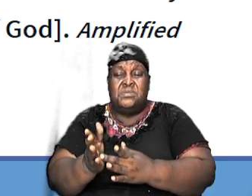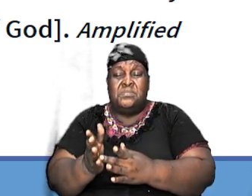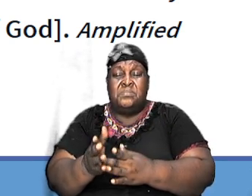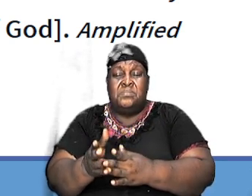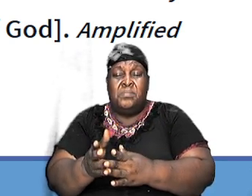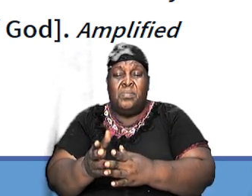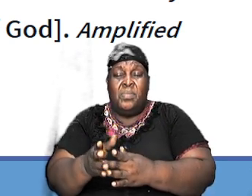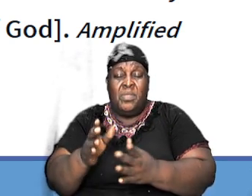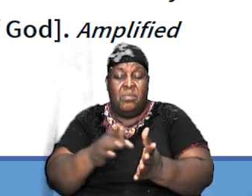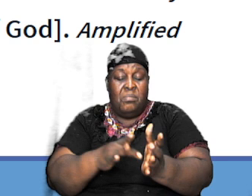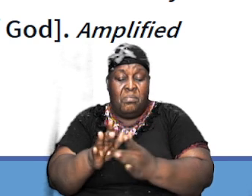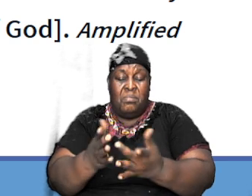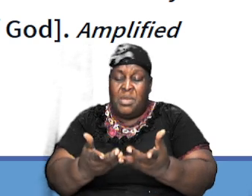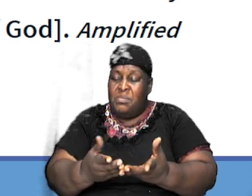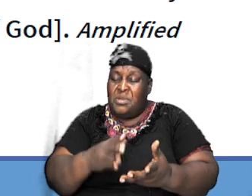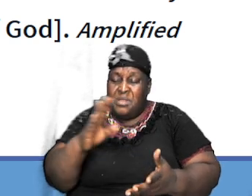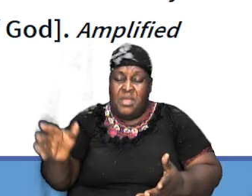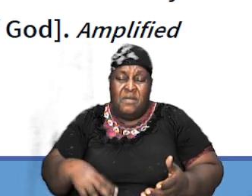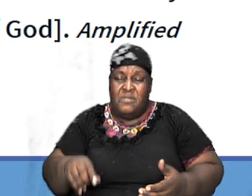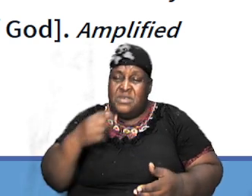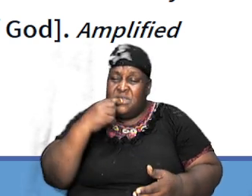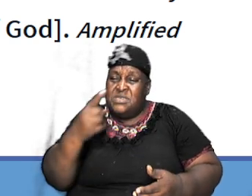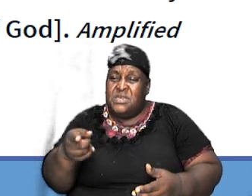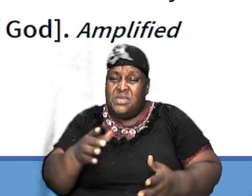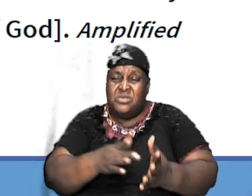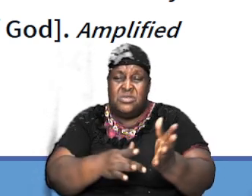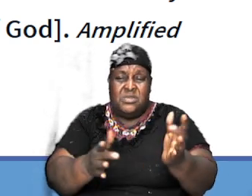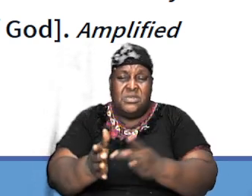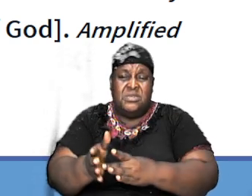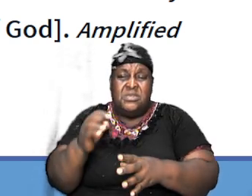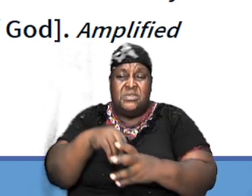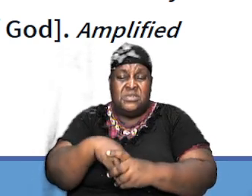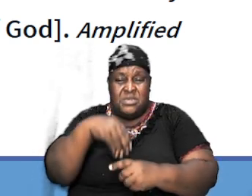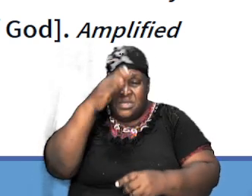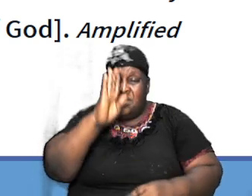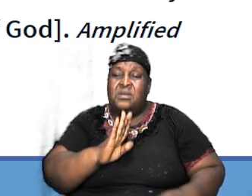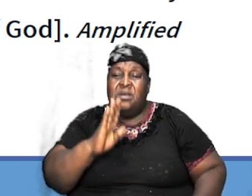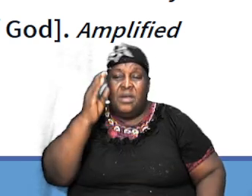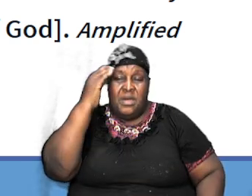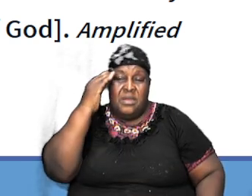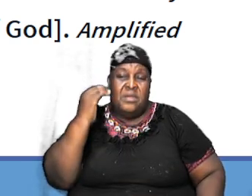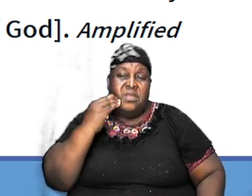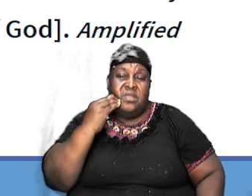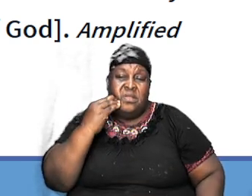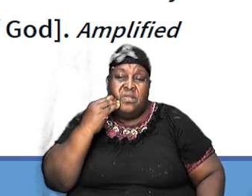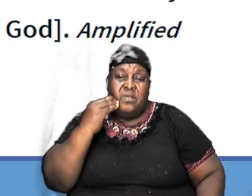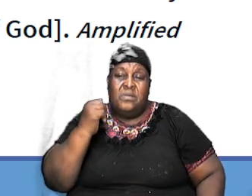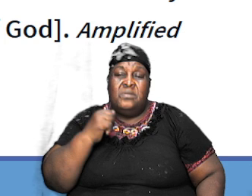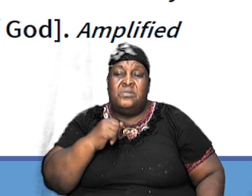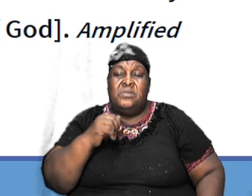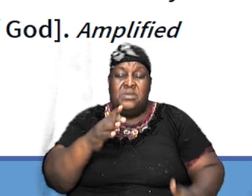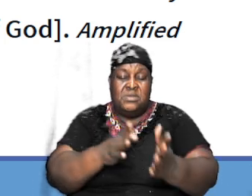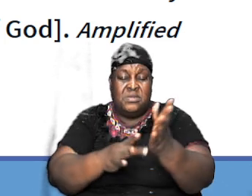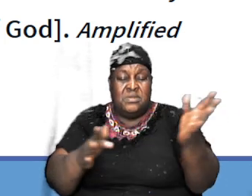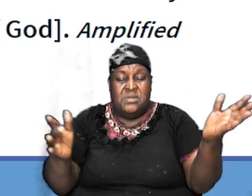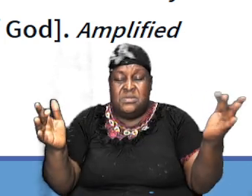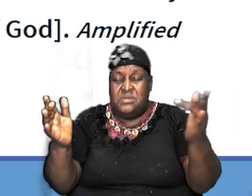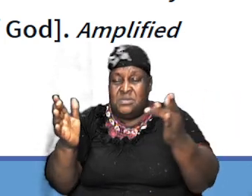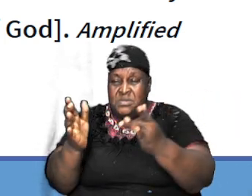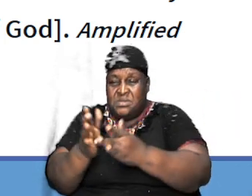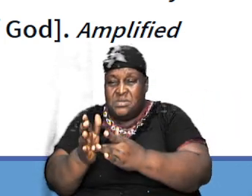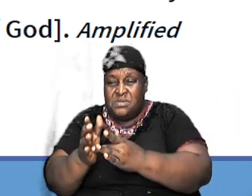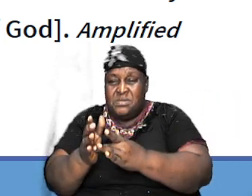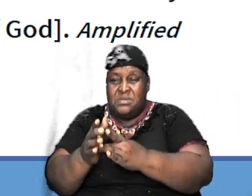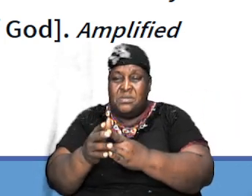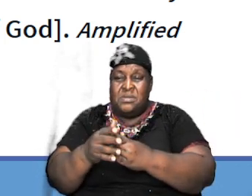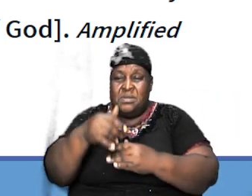The Bible didn't say, you know, that Jesus was in the Godhead. The Bible says that Jesus,